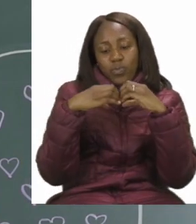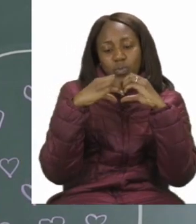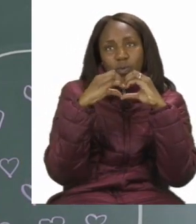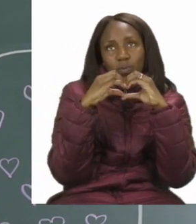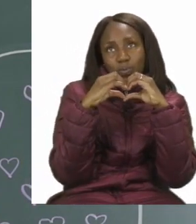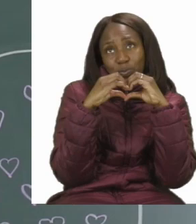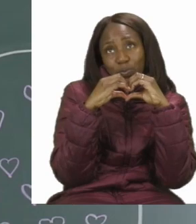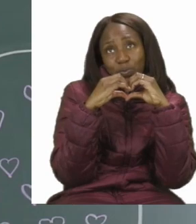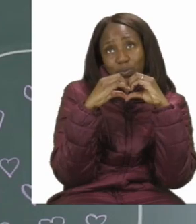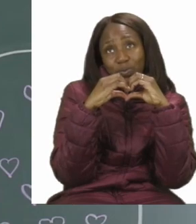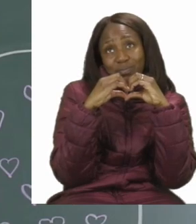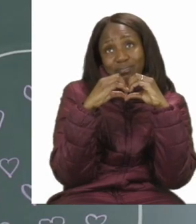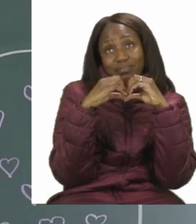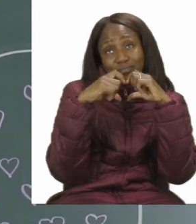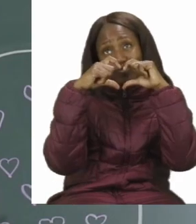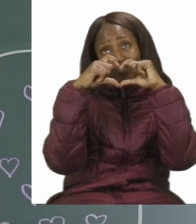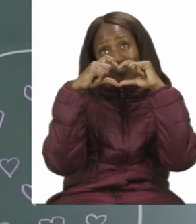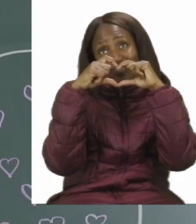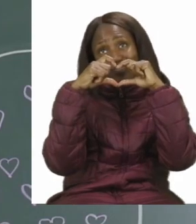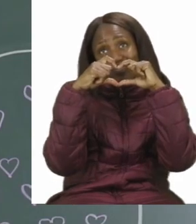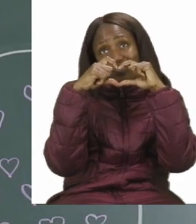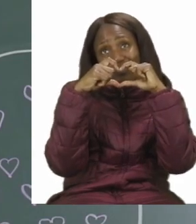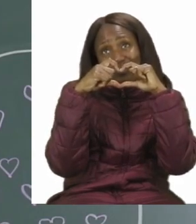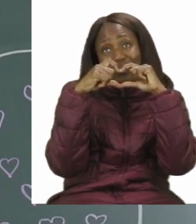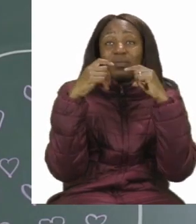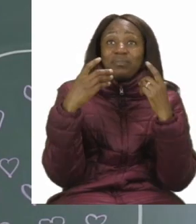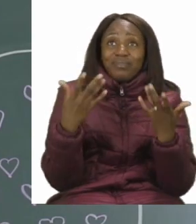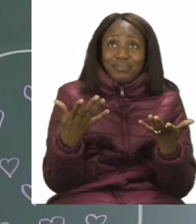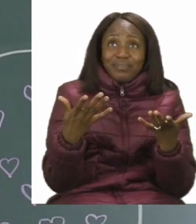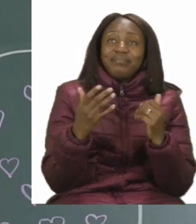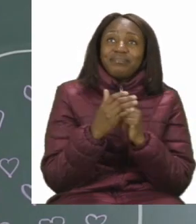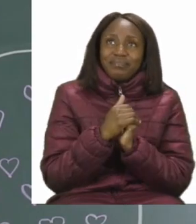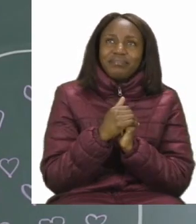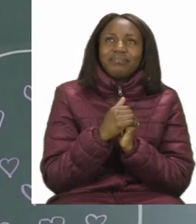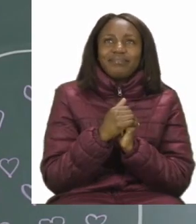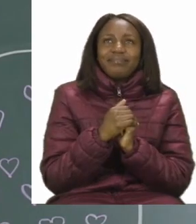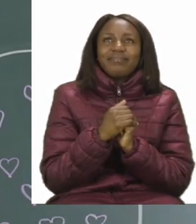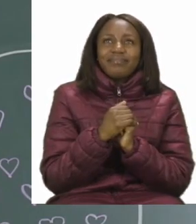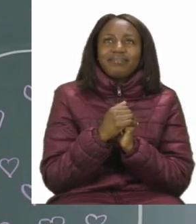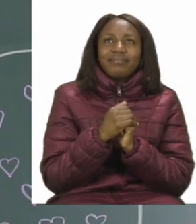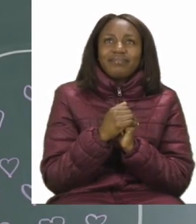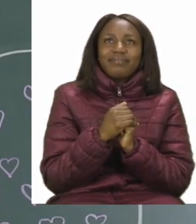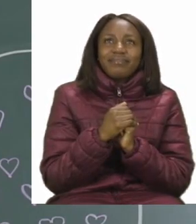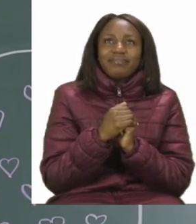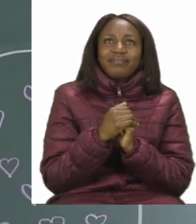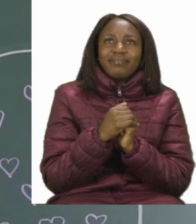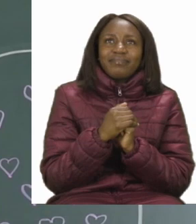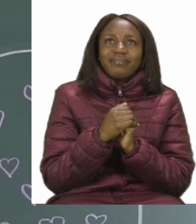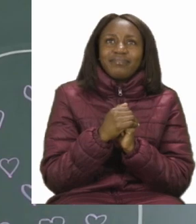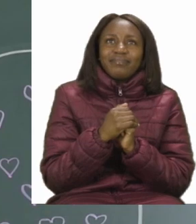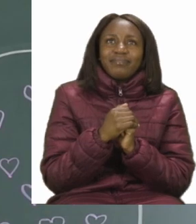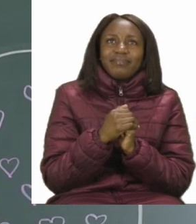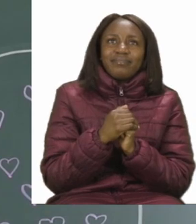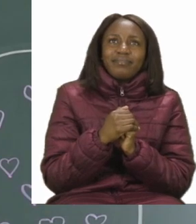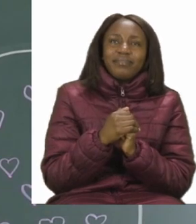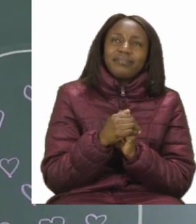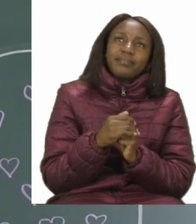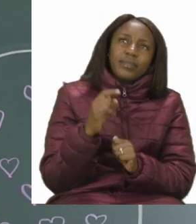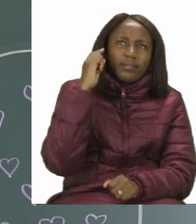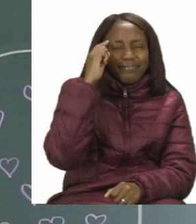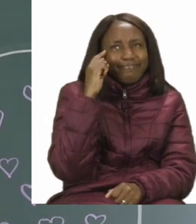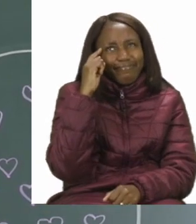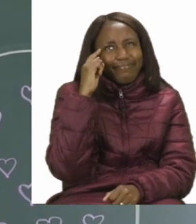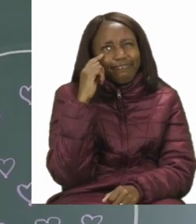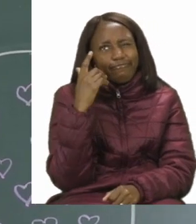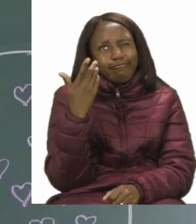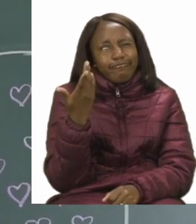So let's move along and look at the hearts that we have in the little oval. So if